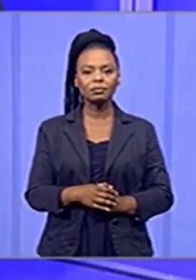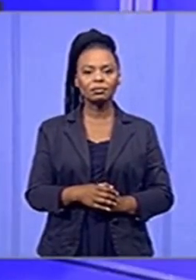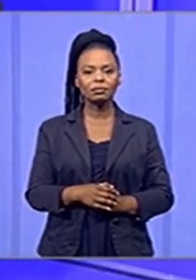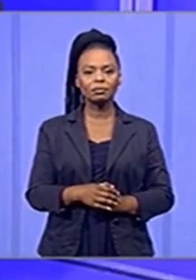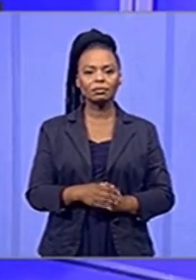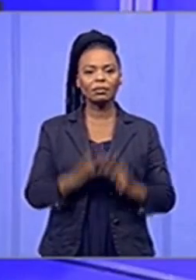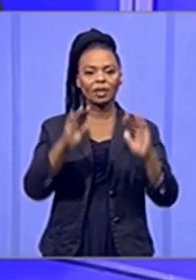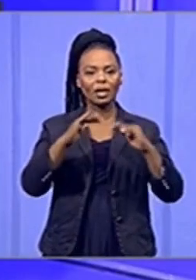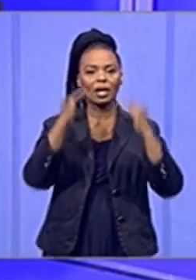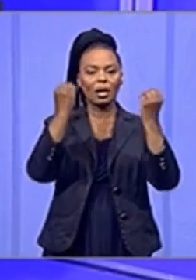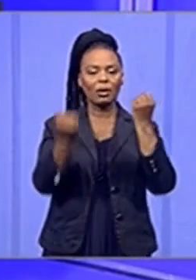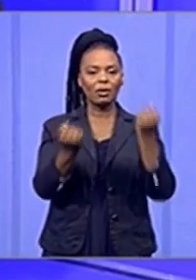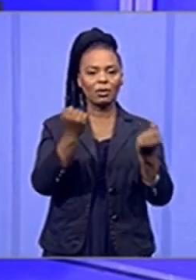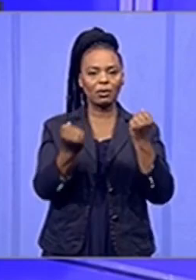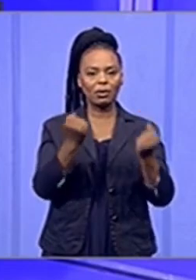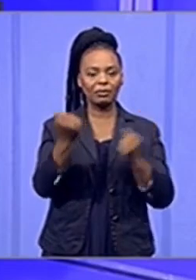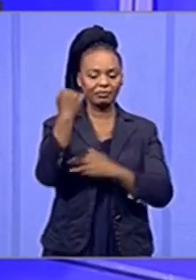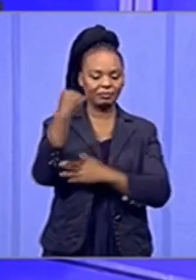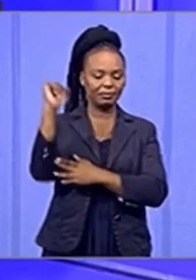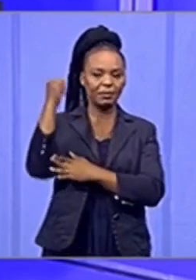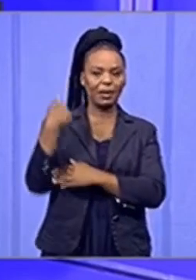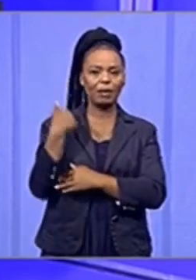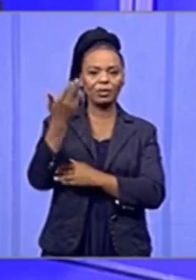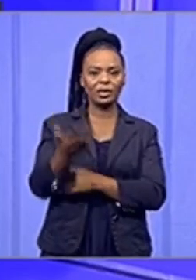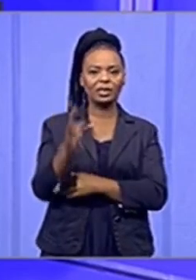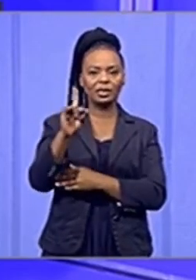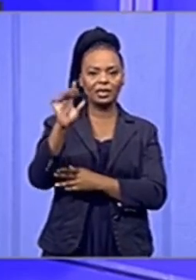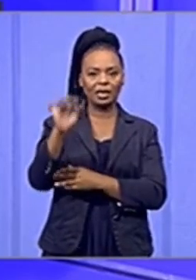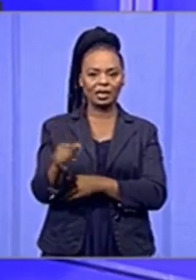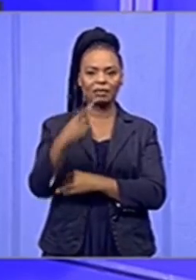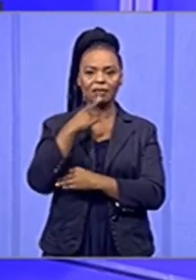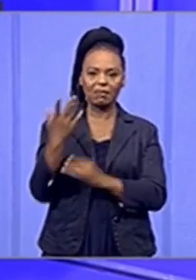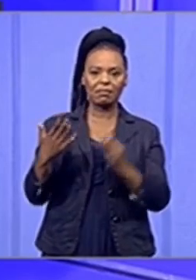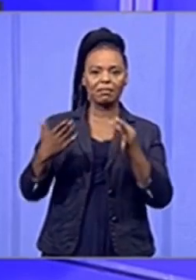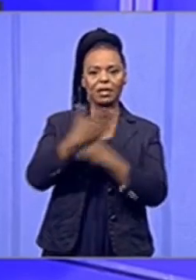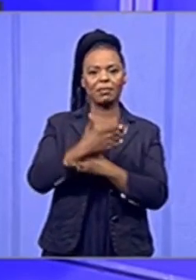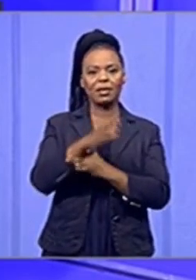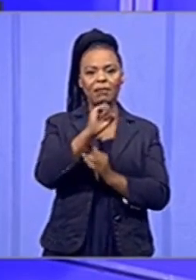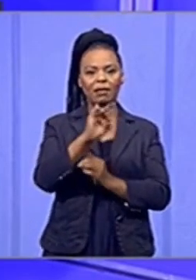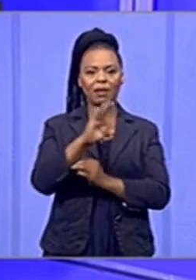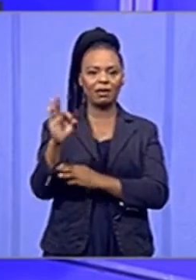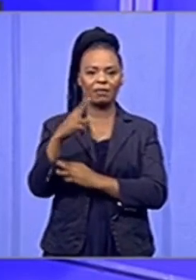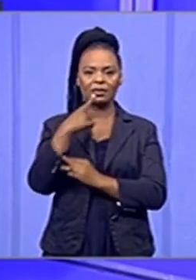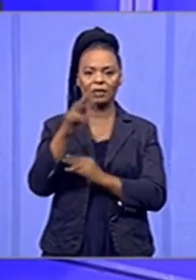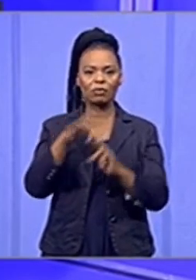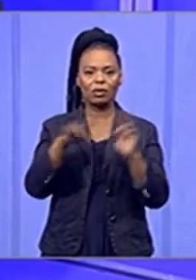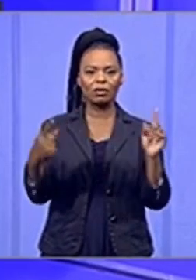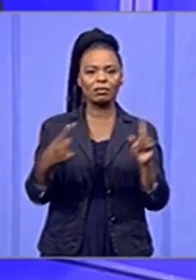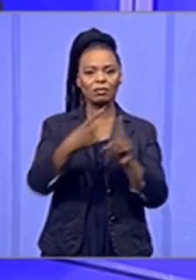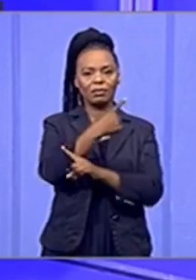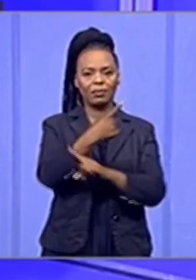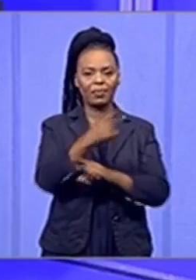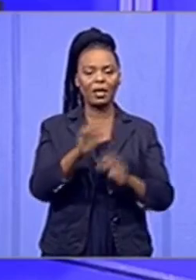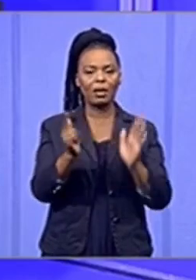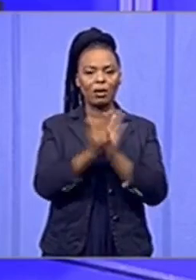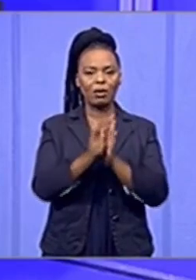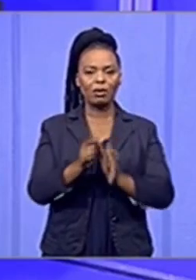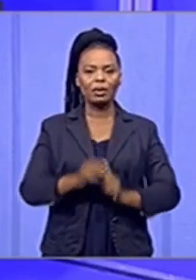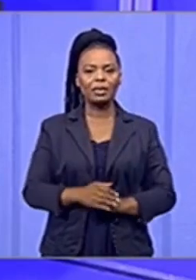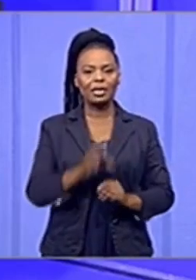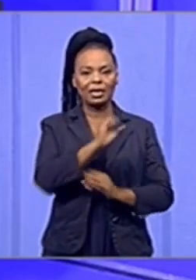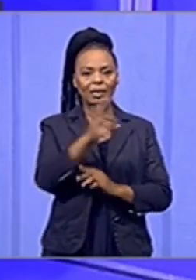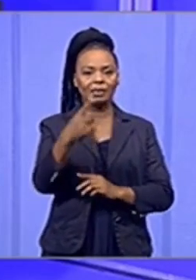Lekgotla le phamela Gauteng le qhadile kopo ya DA ya ho phatlalatsa mohwanto wa EFF wa ka Mantaha ile o se molaong. EFF e betse e batla